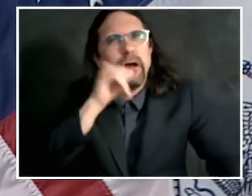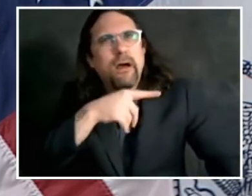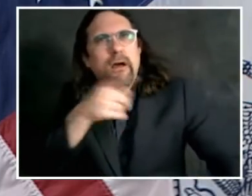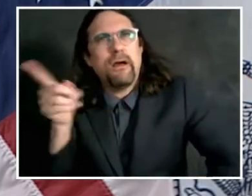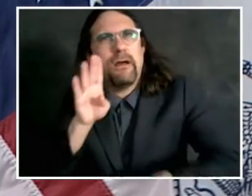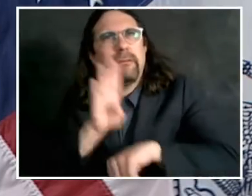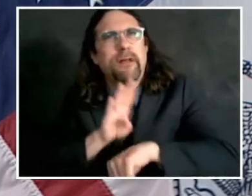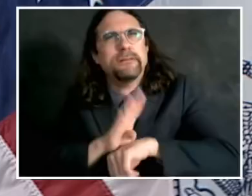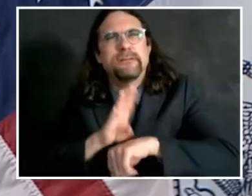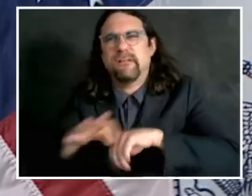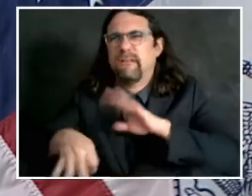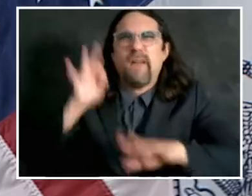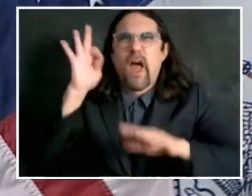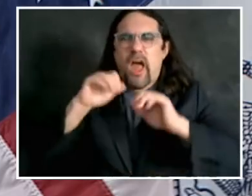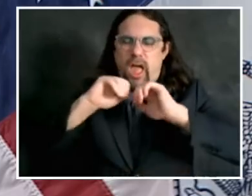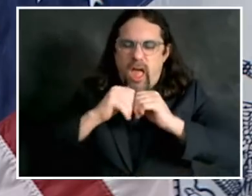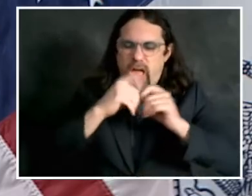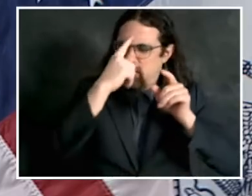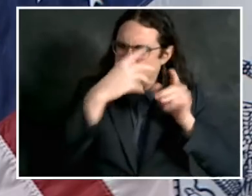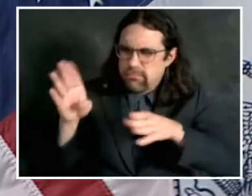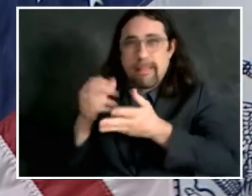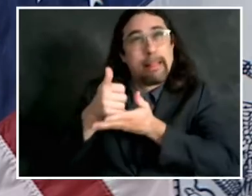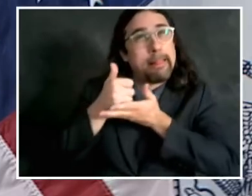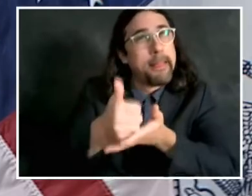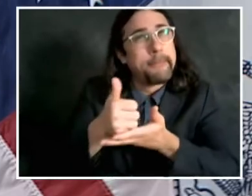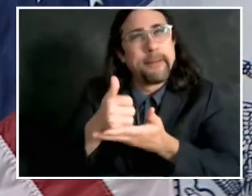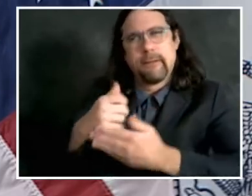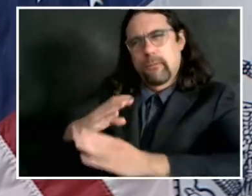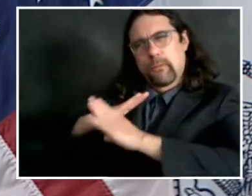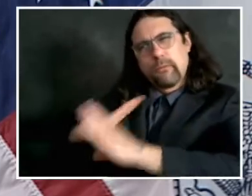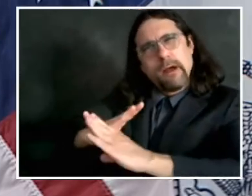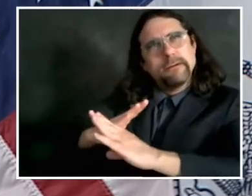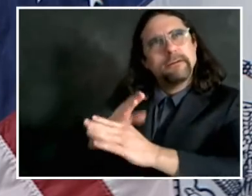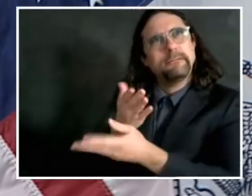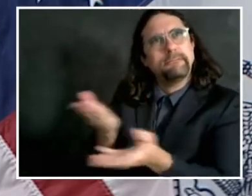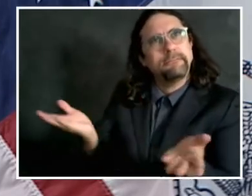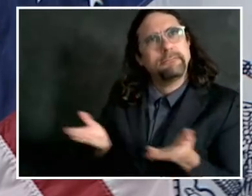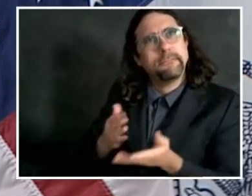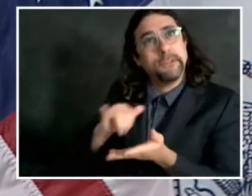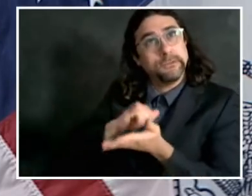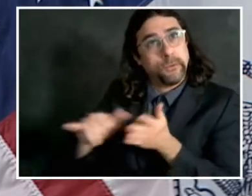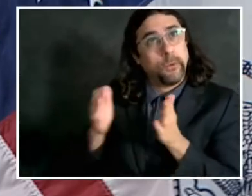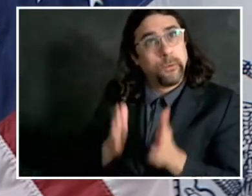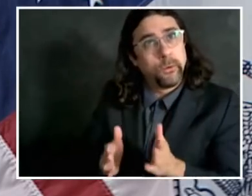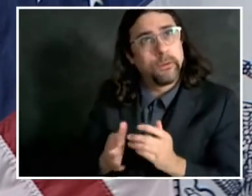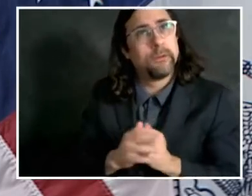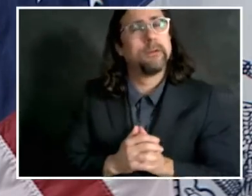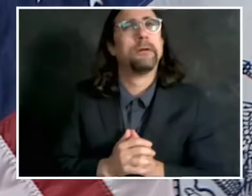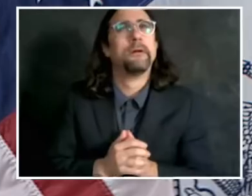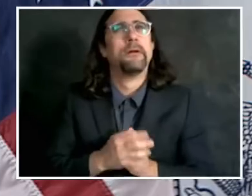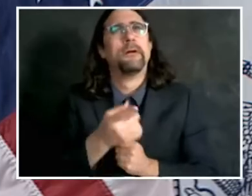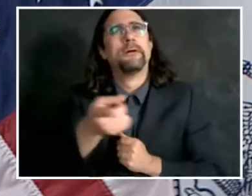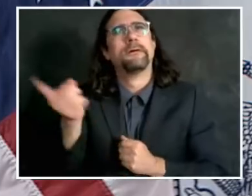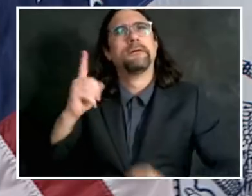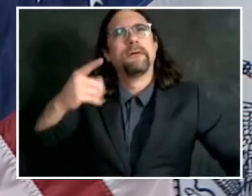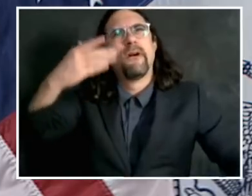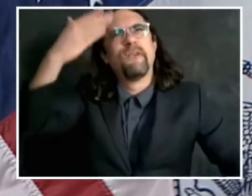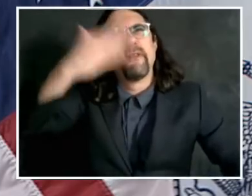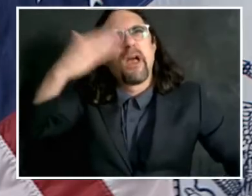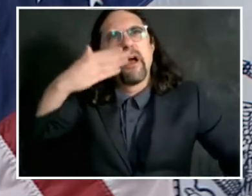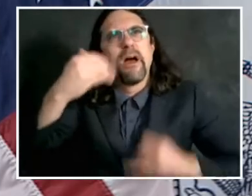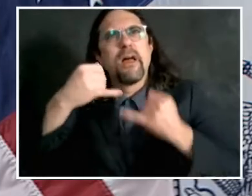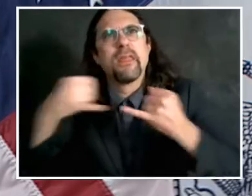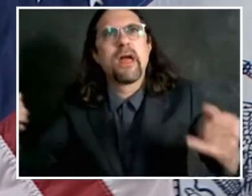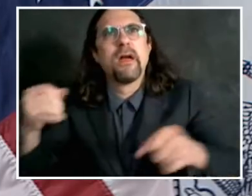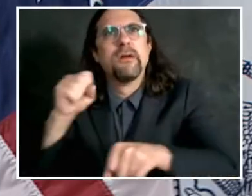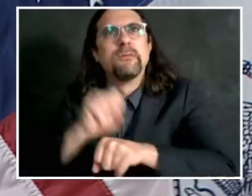And those extraordinary frontline heroes found a way through the toughest circumstances to